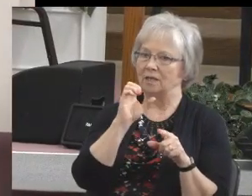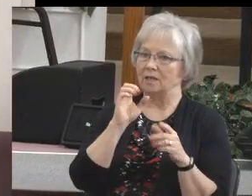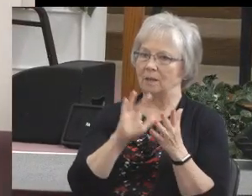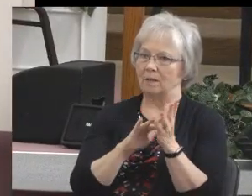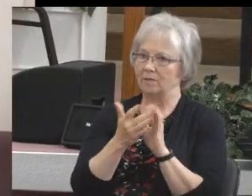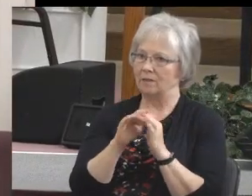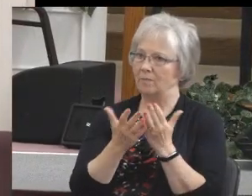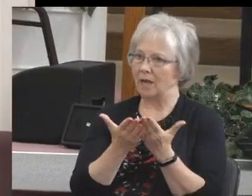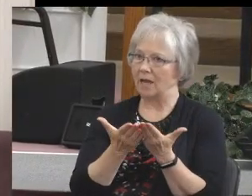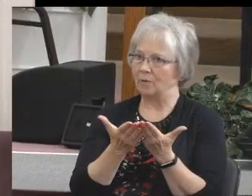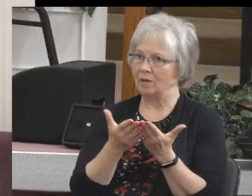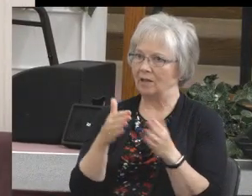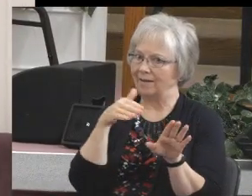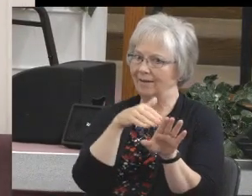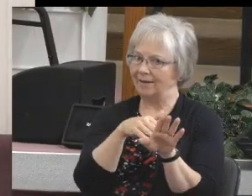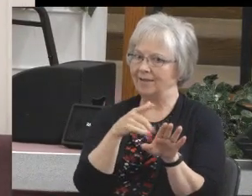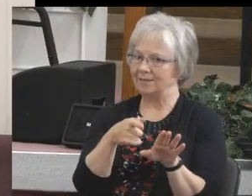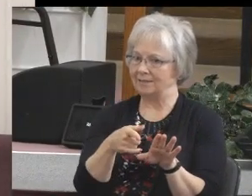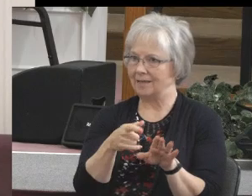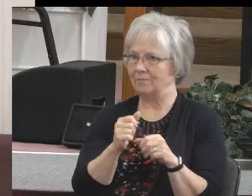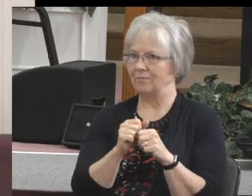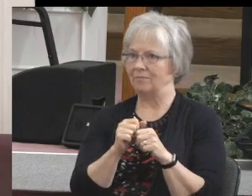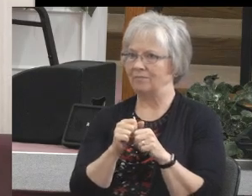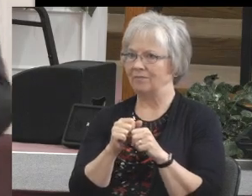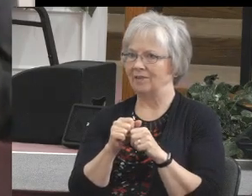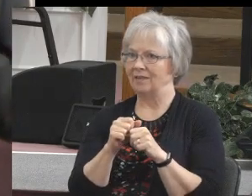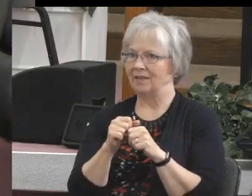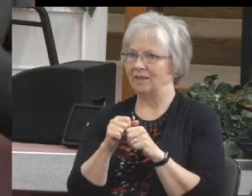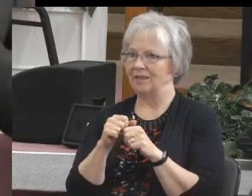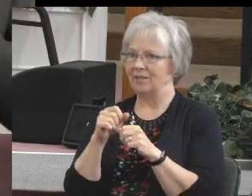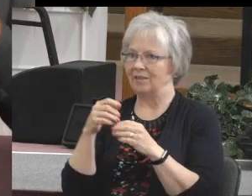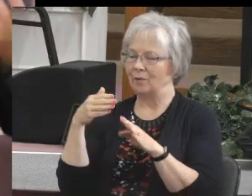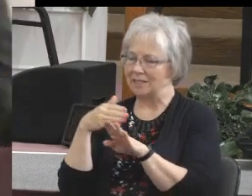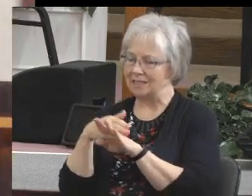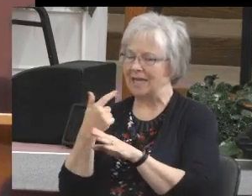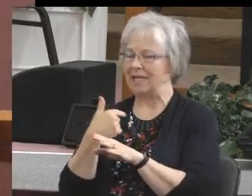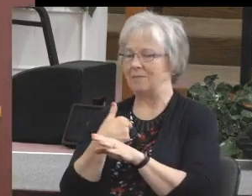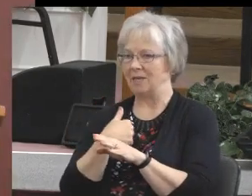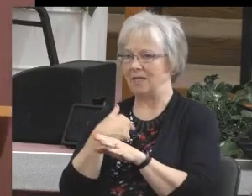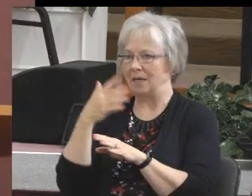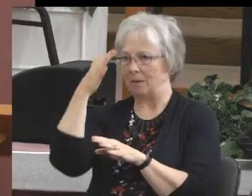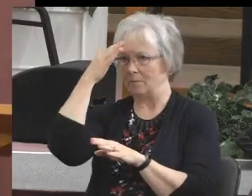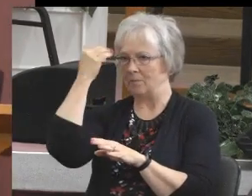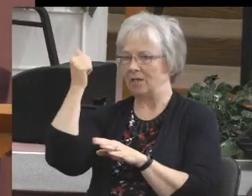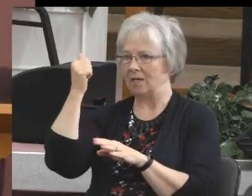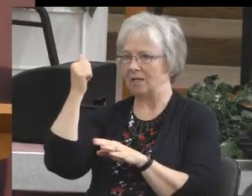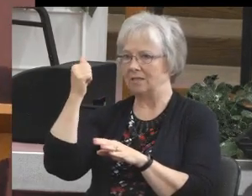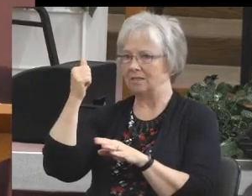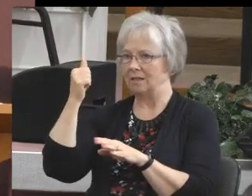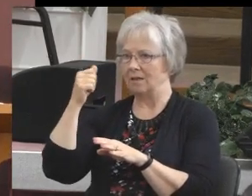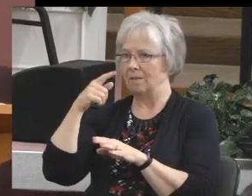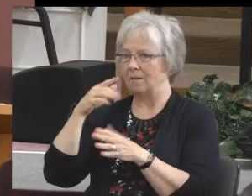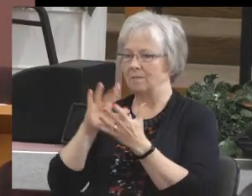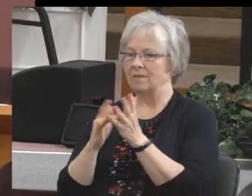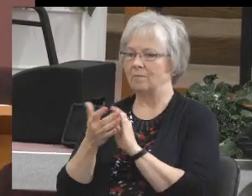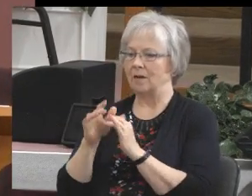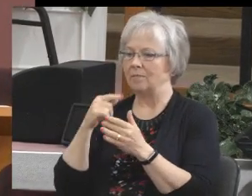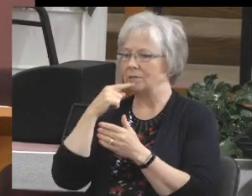their going against the Bible, or they're attacking me because doesn't the Bible say this?